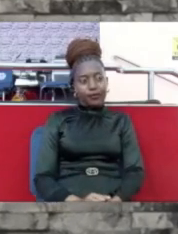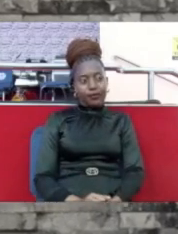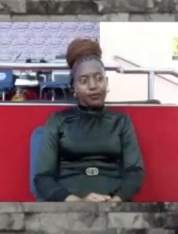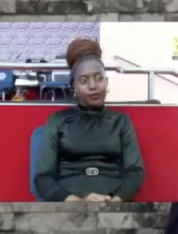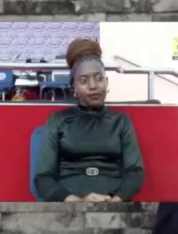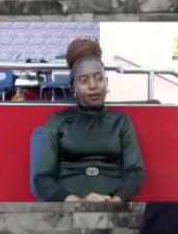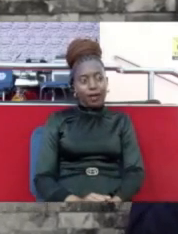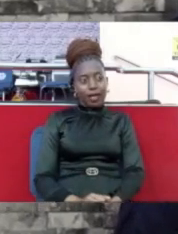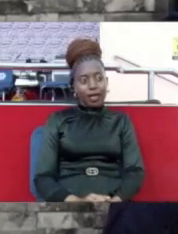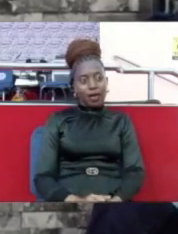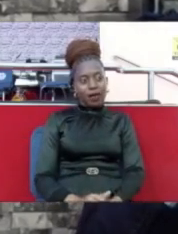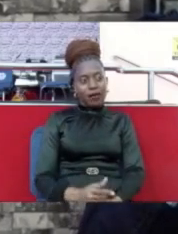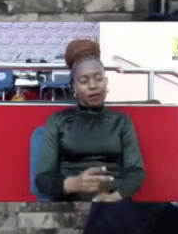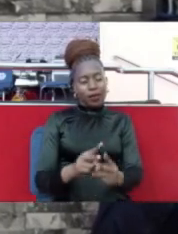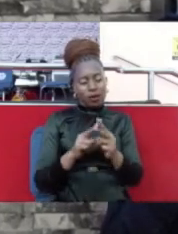Very few businessmen,